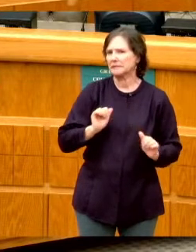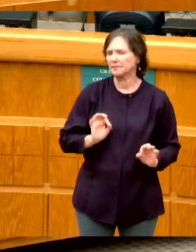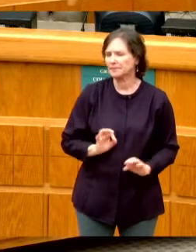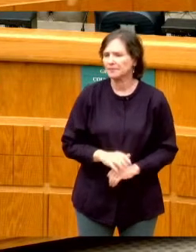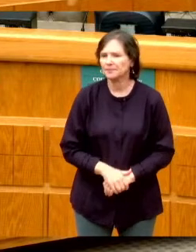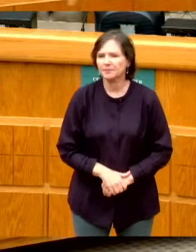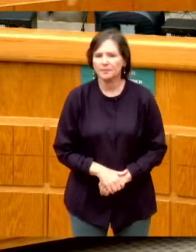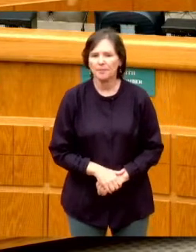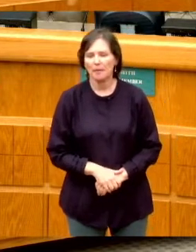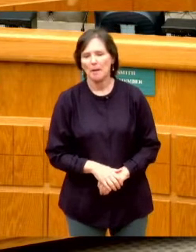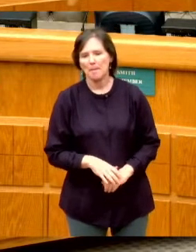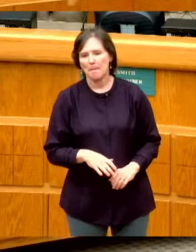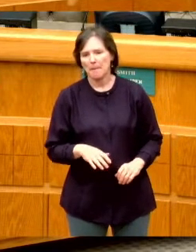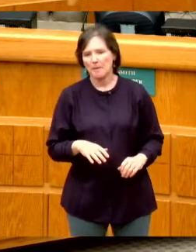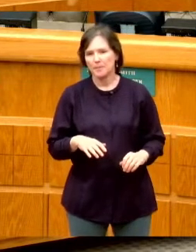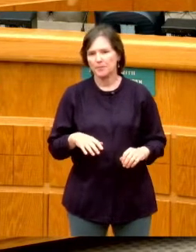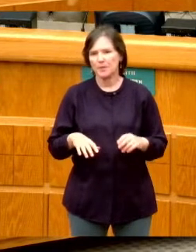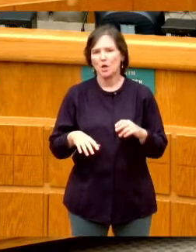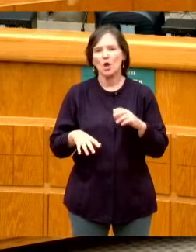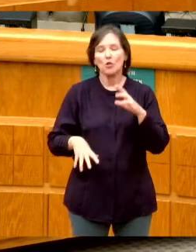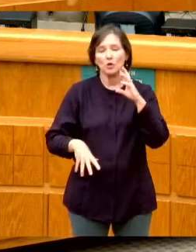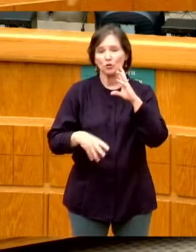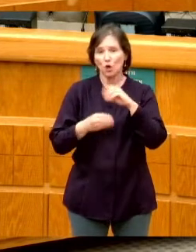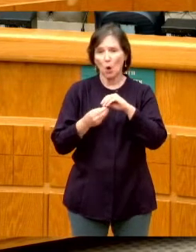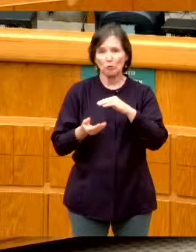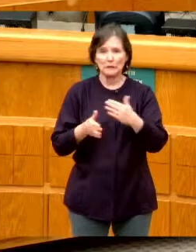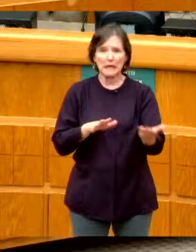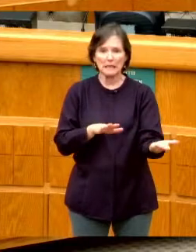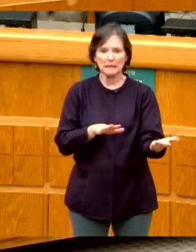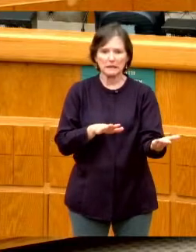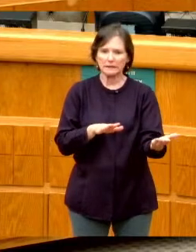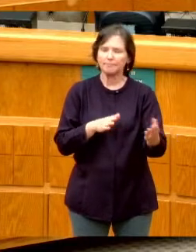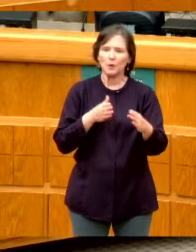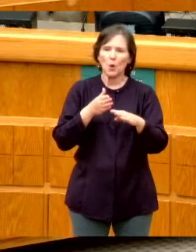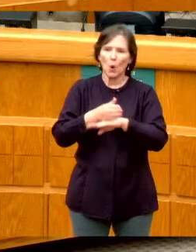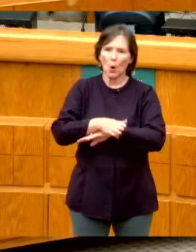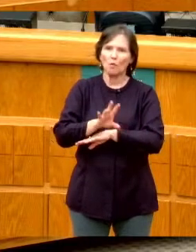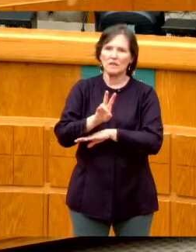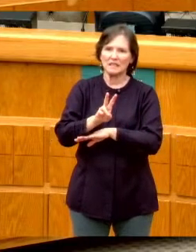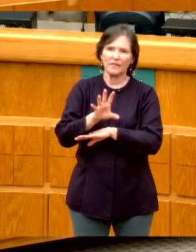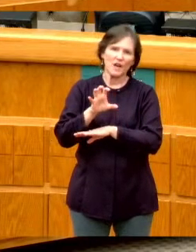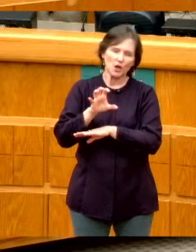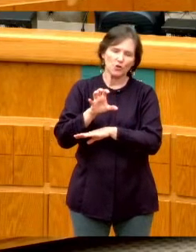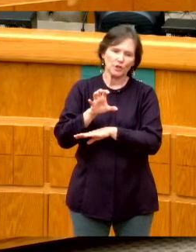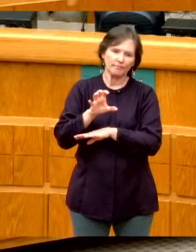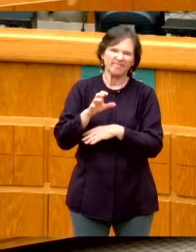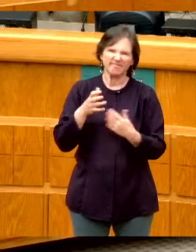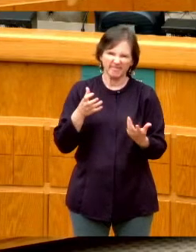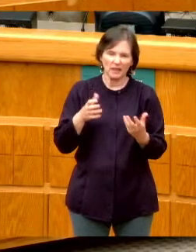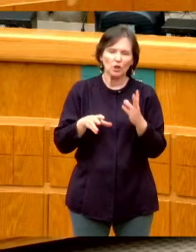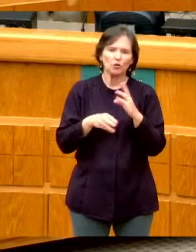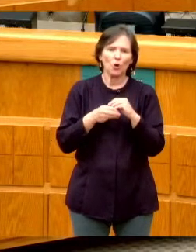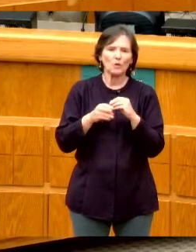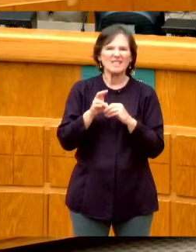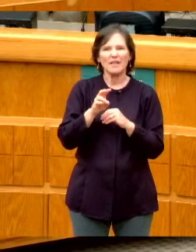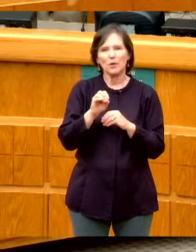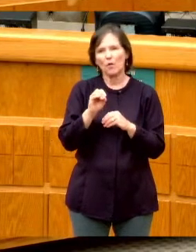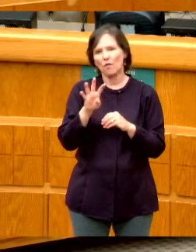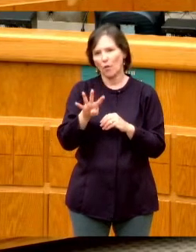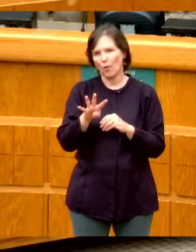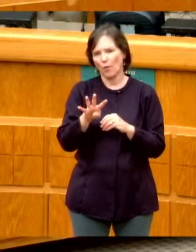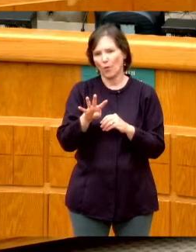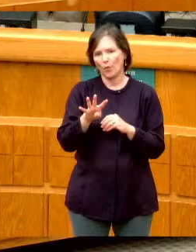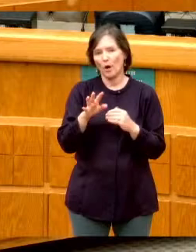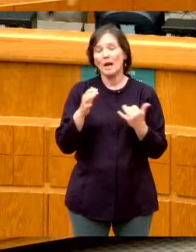The total COVID-19 deaths exceeded the 700 number, so we're at 704. Today we did